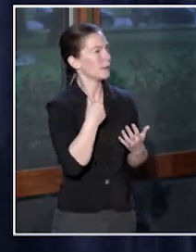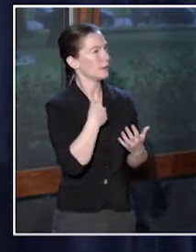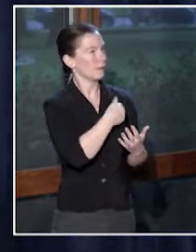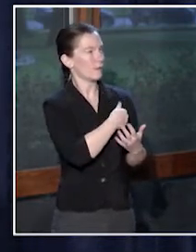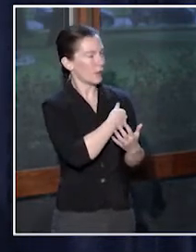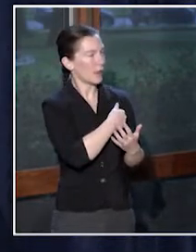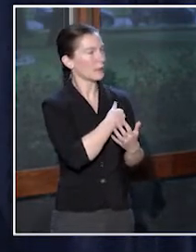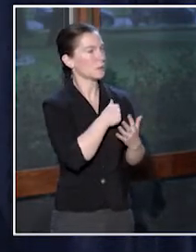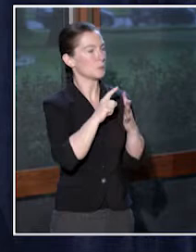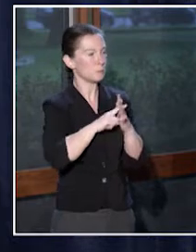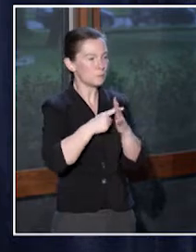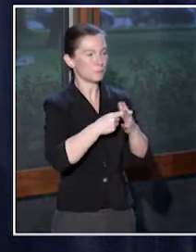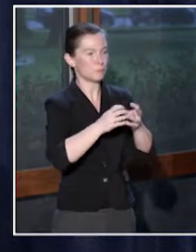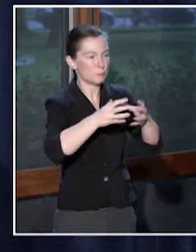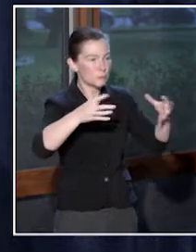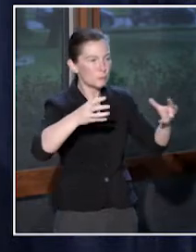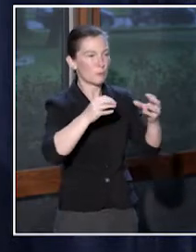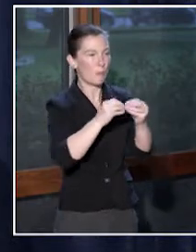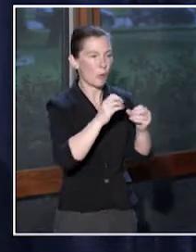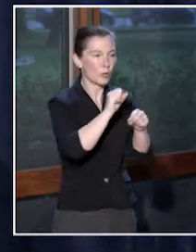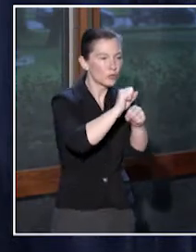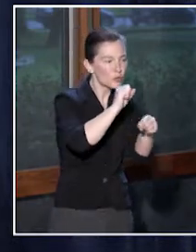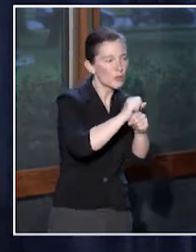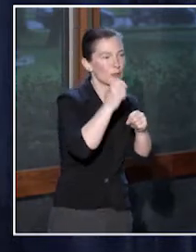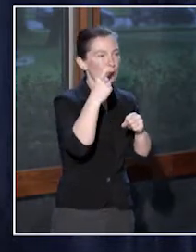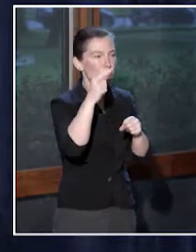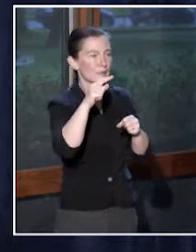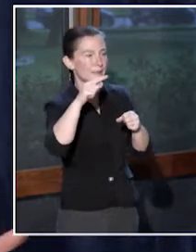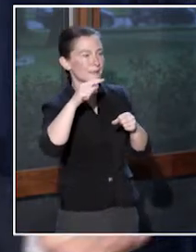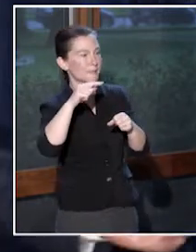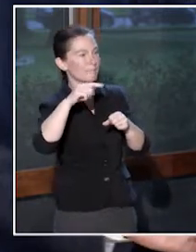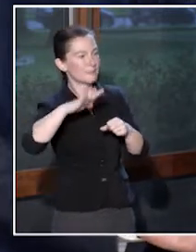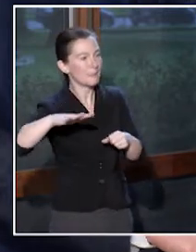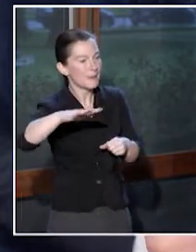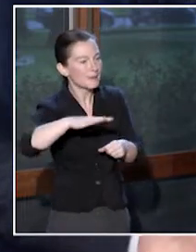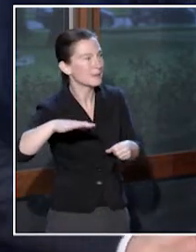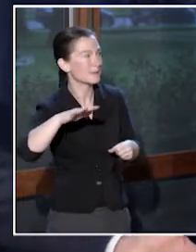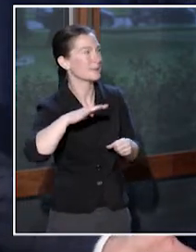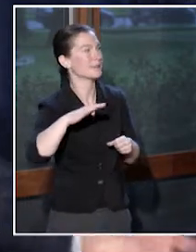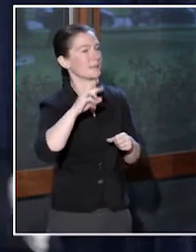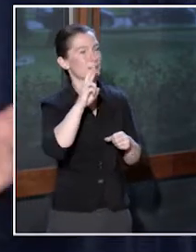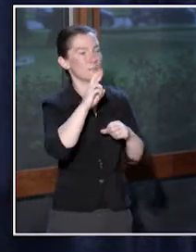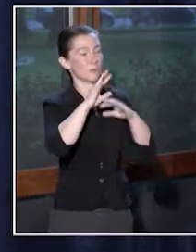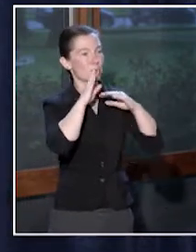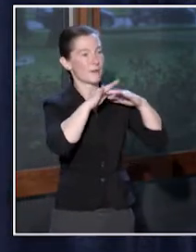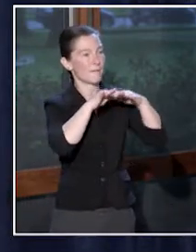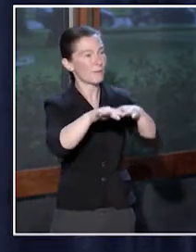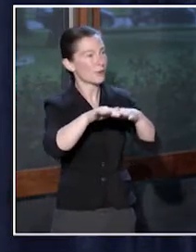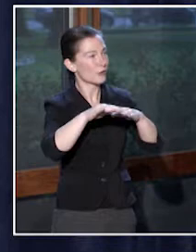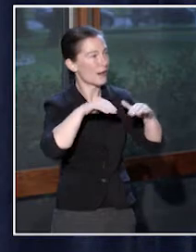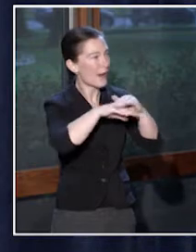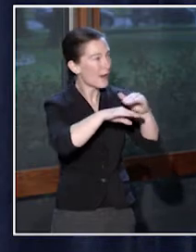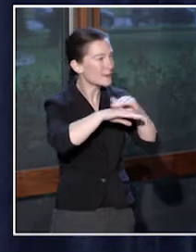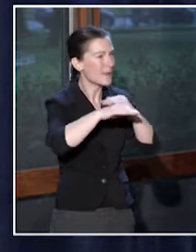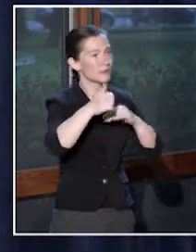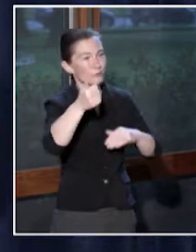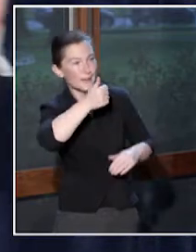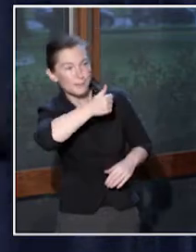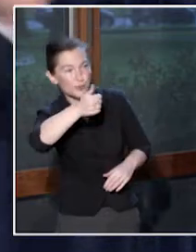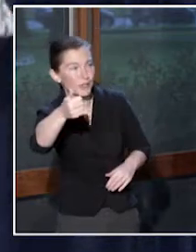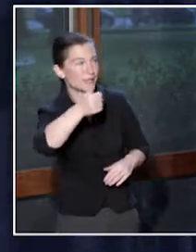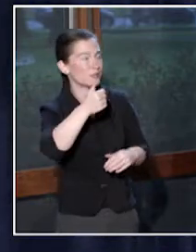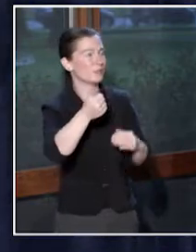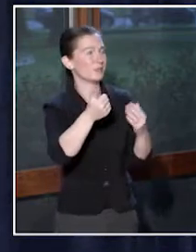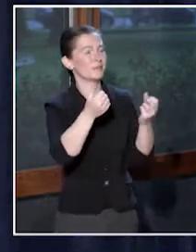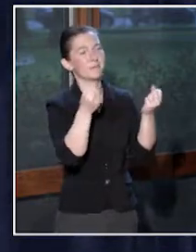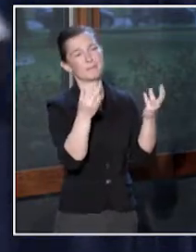and jobs and green spaces and urban habitat, river access, active transportation, and many, many other exciting opportunities. And